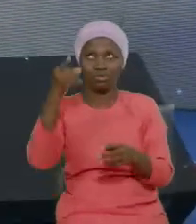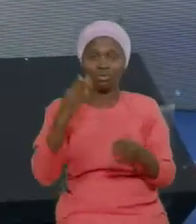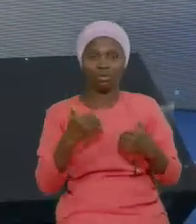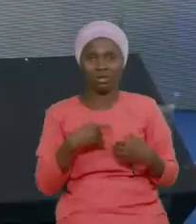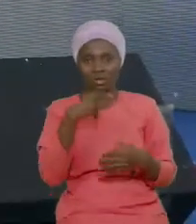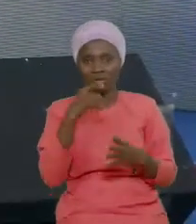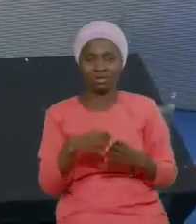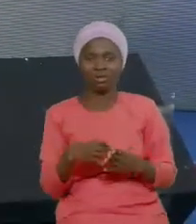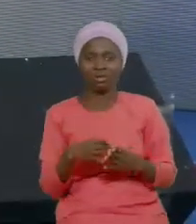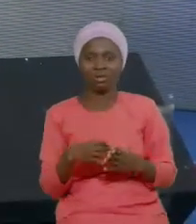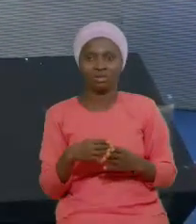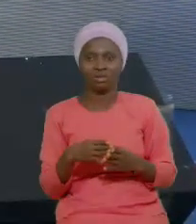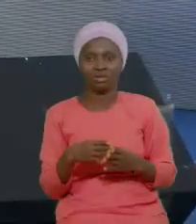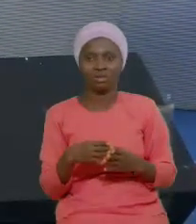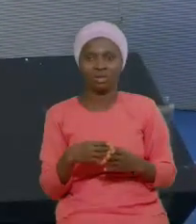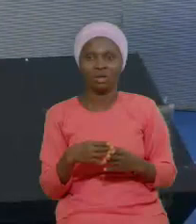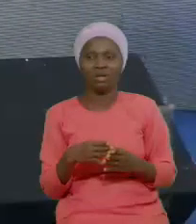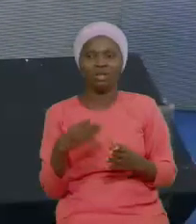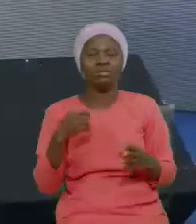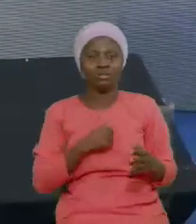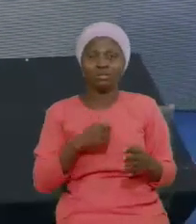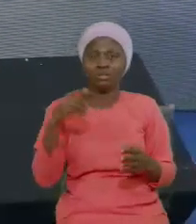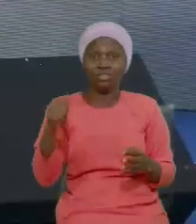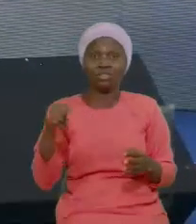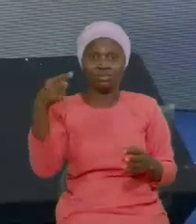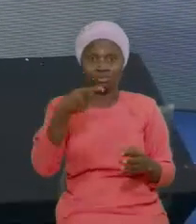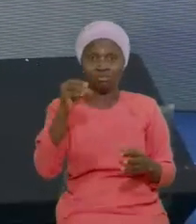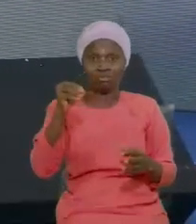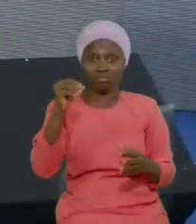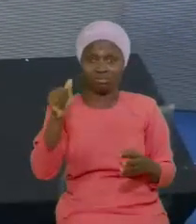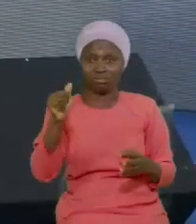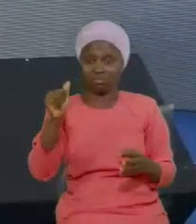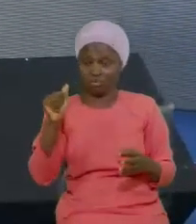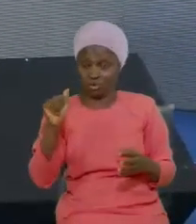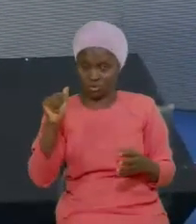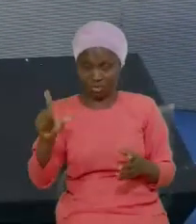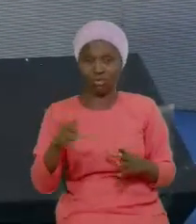any goal we have set for ourselves, the goal.